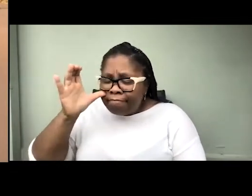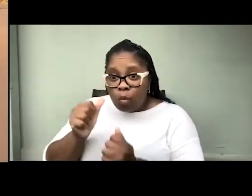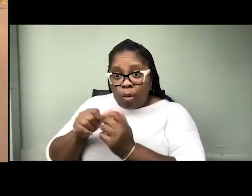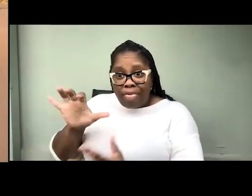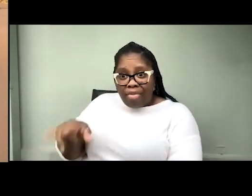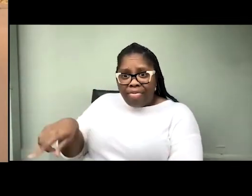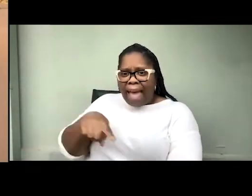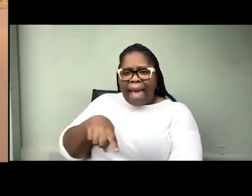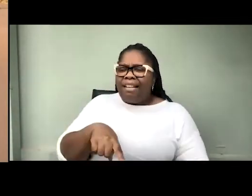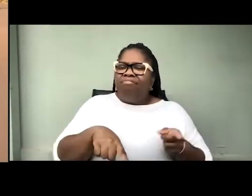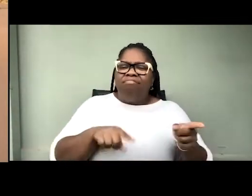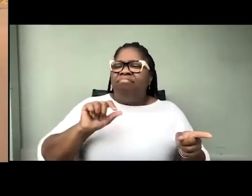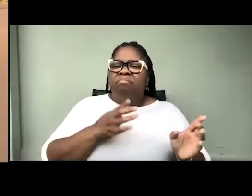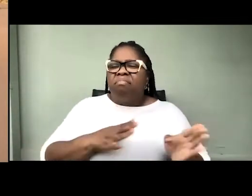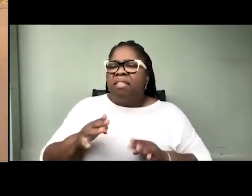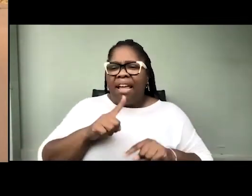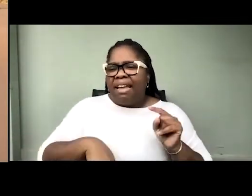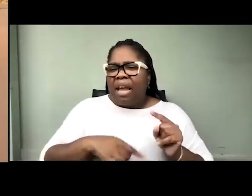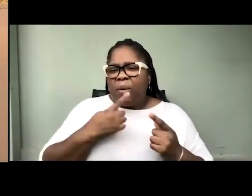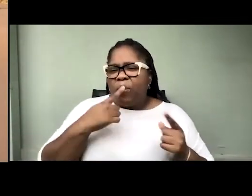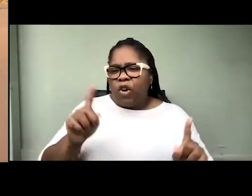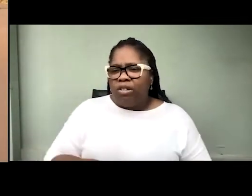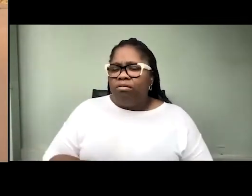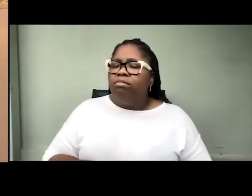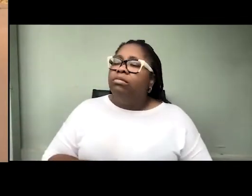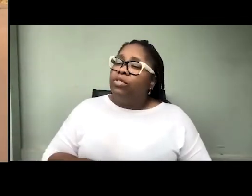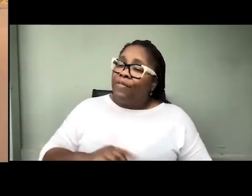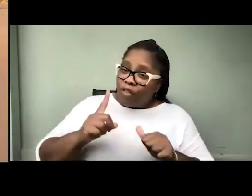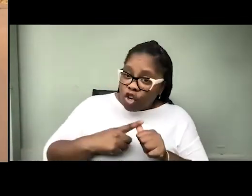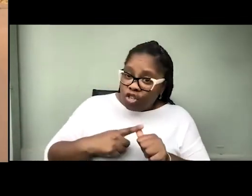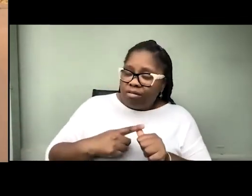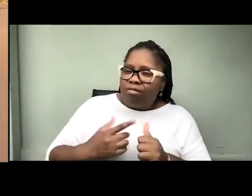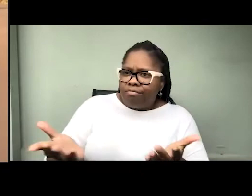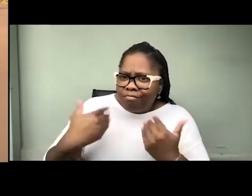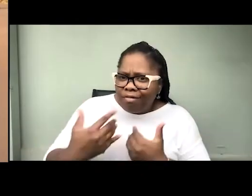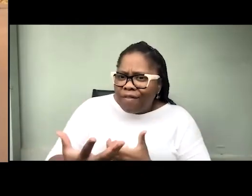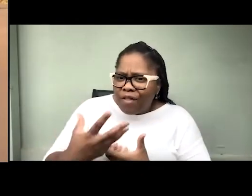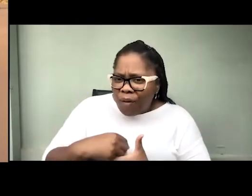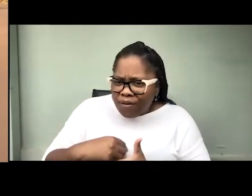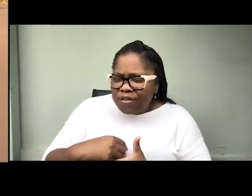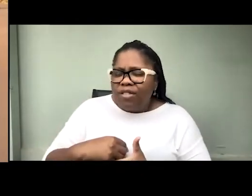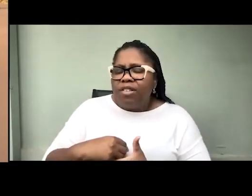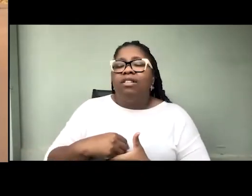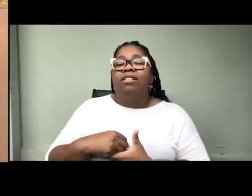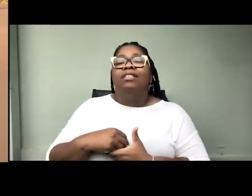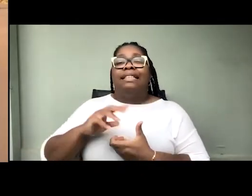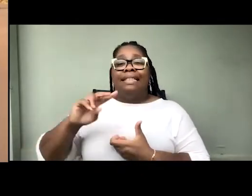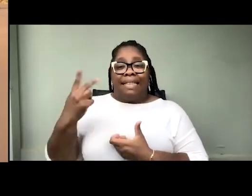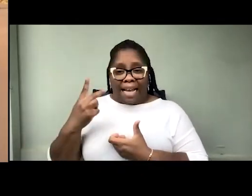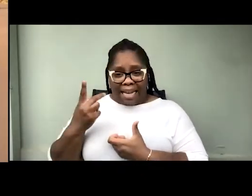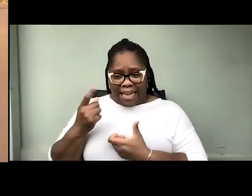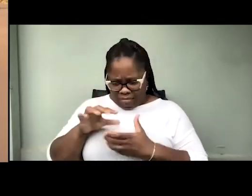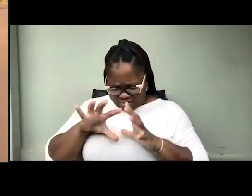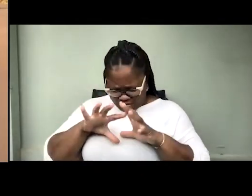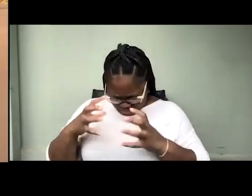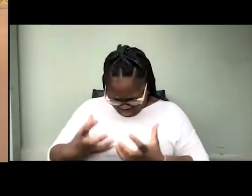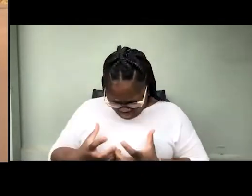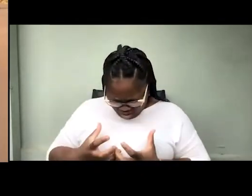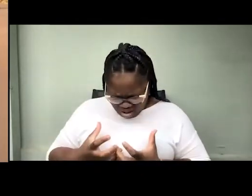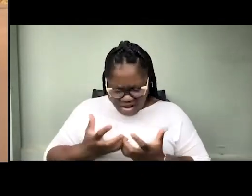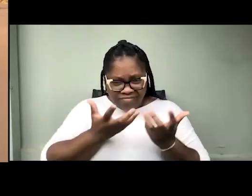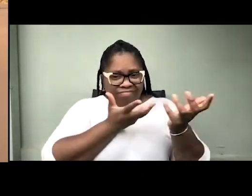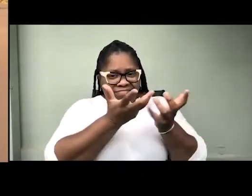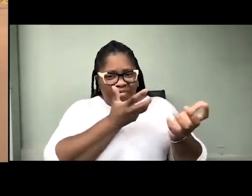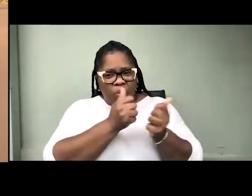first step, get involved. Second step, then take all of your involvement, your ideas, your recommendations, and really start to engage your local